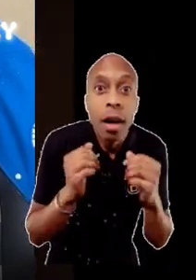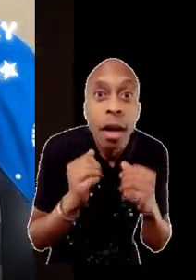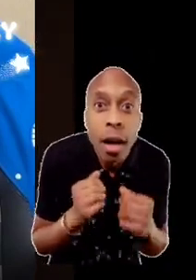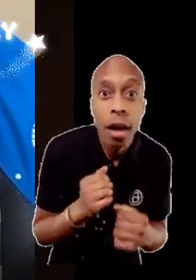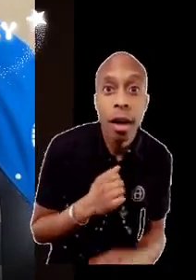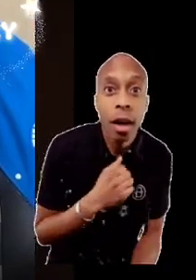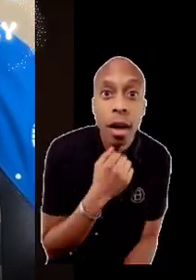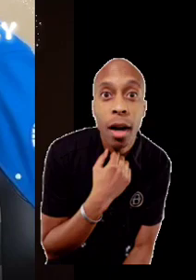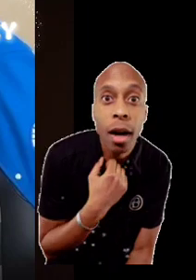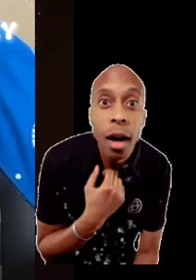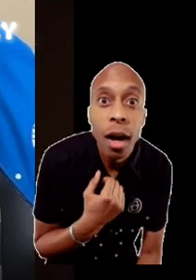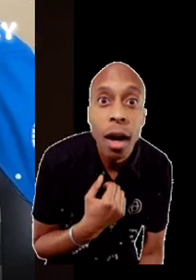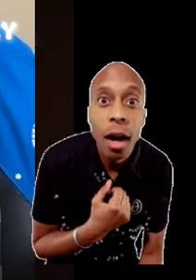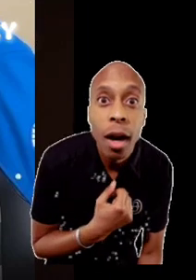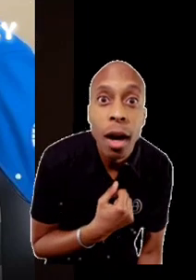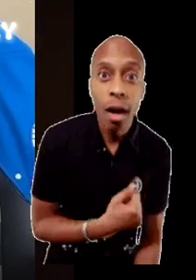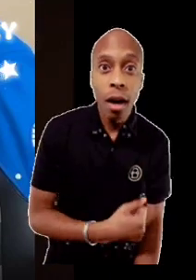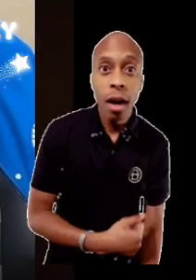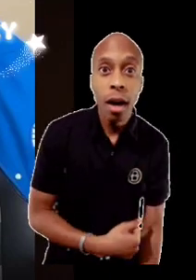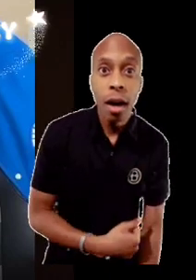Nowhere.